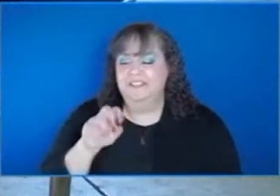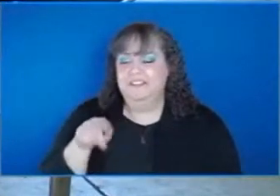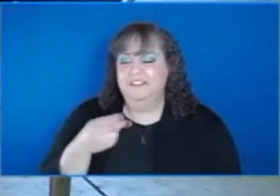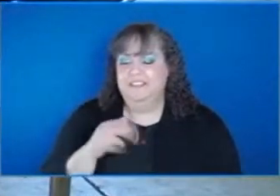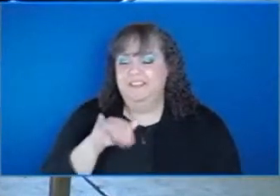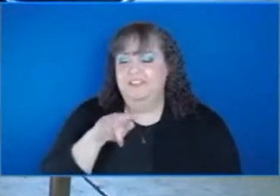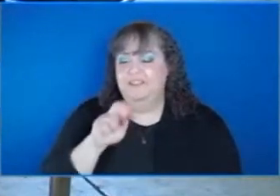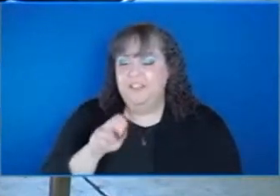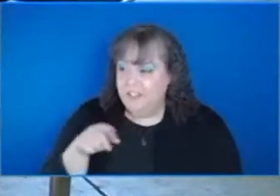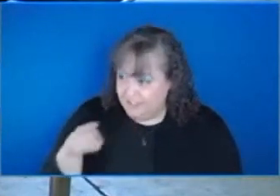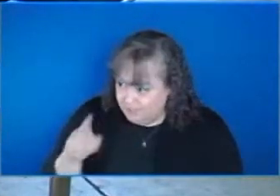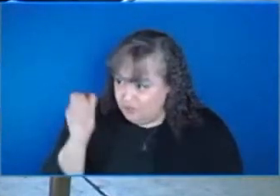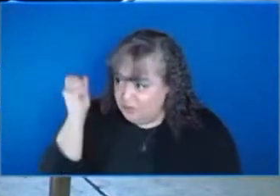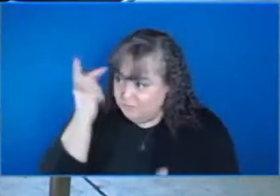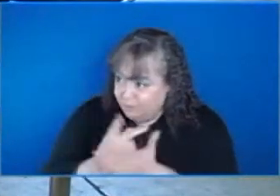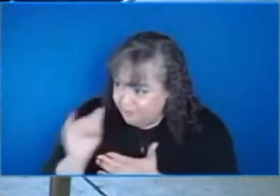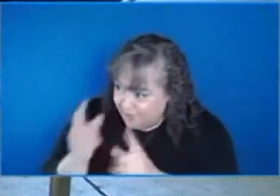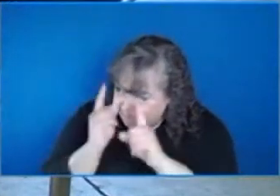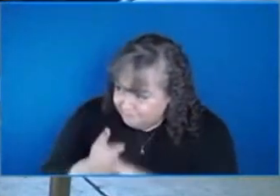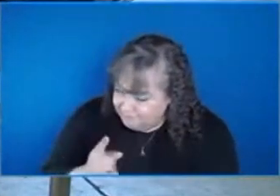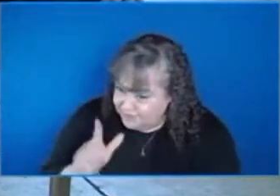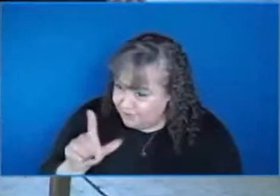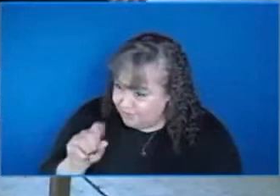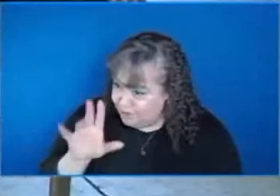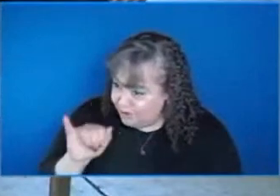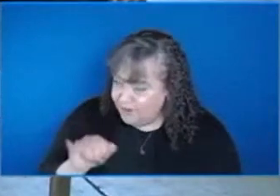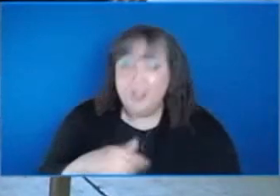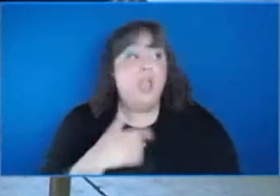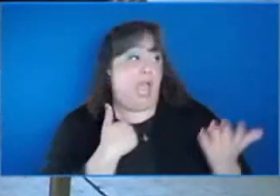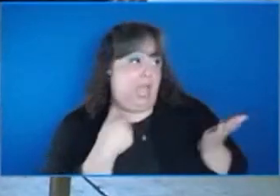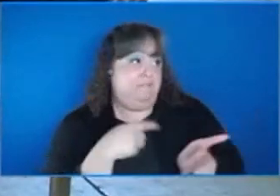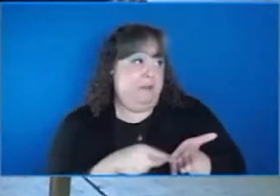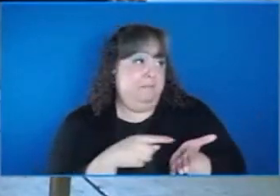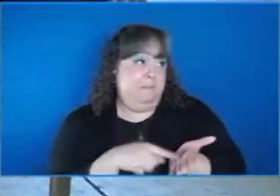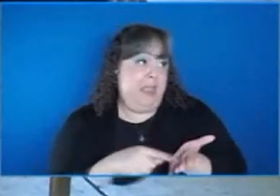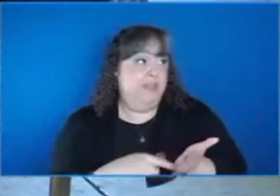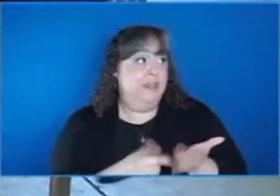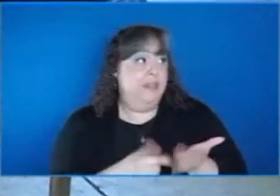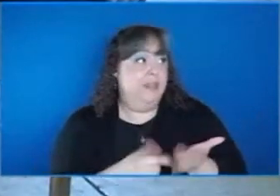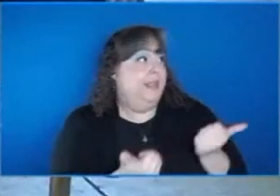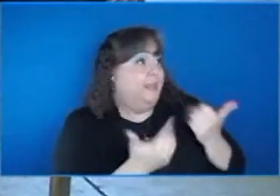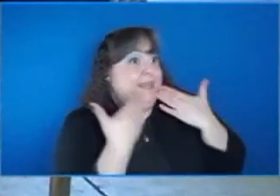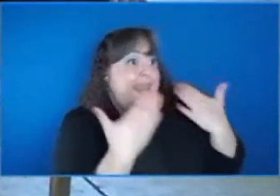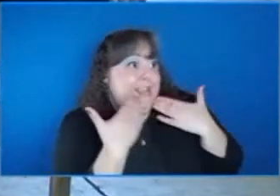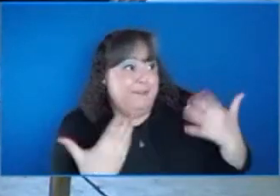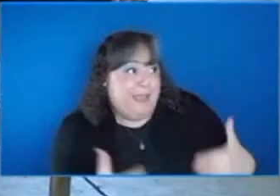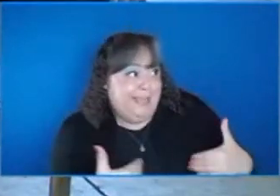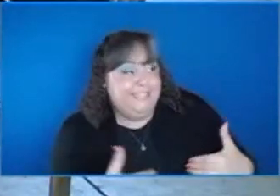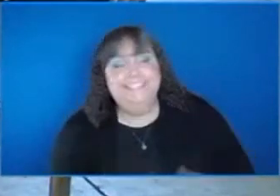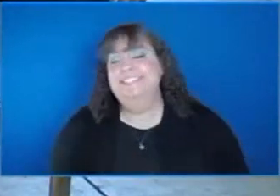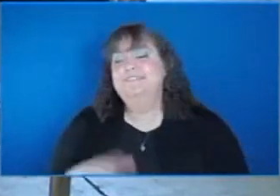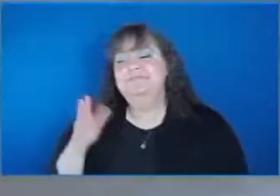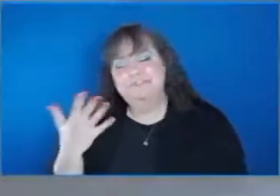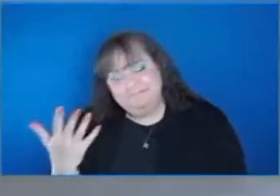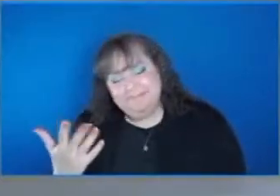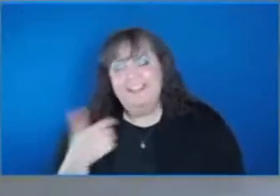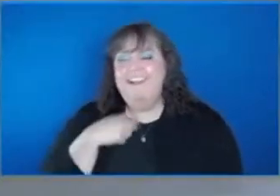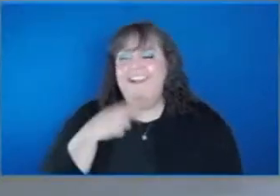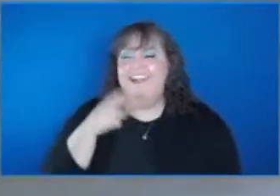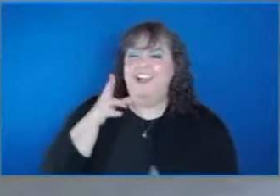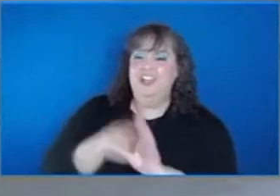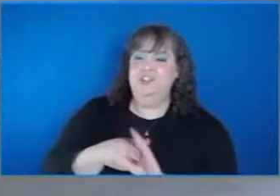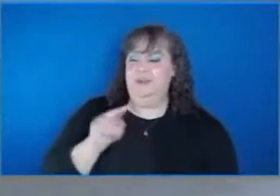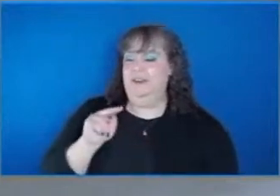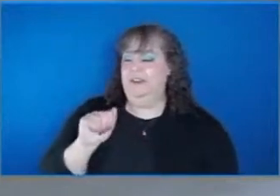Well, I've been paying for this mission, yes. Thank you. Well, thank you very much. But so I joined NASA headquarters